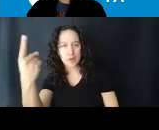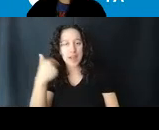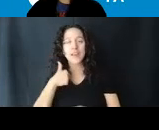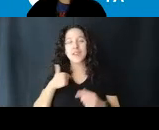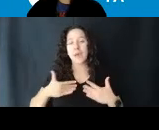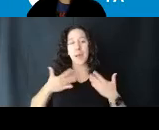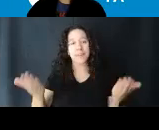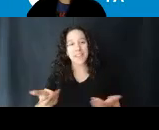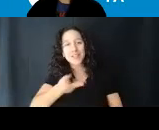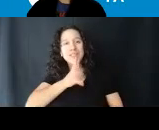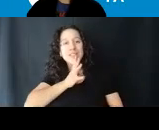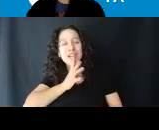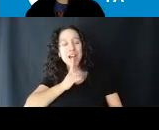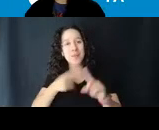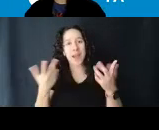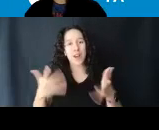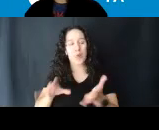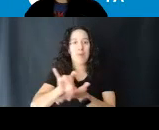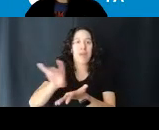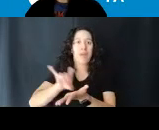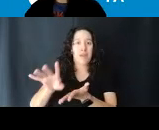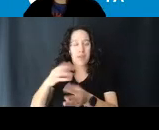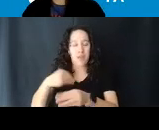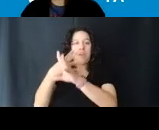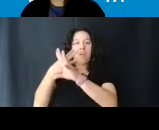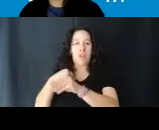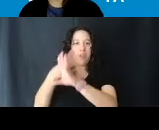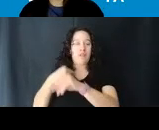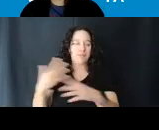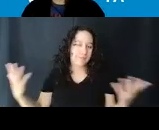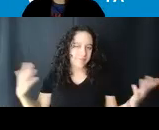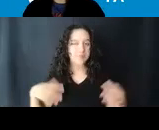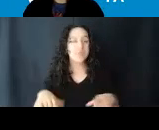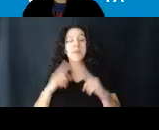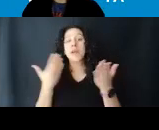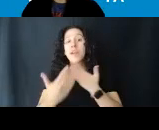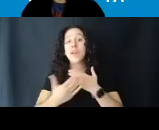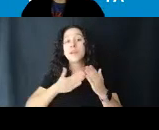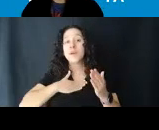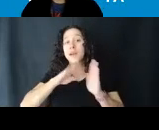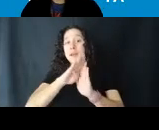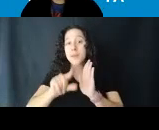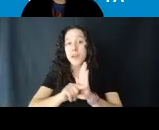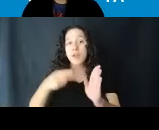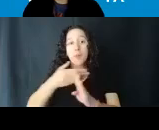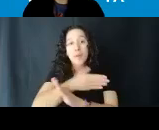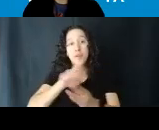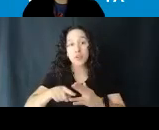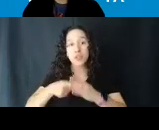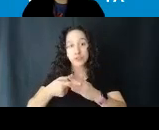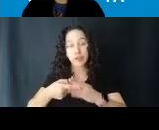talk than getting constantly kicked out. So I apologize for that. So a little bit of background before I turn it over to my